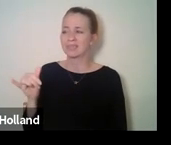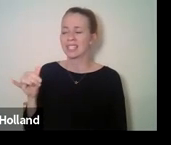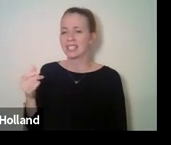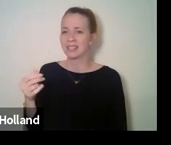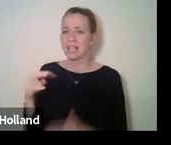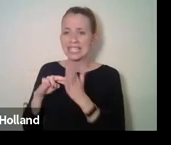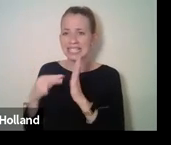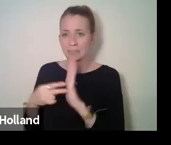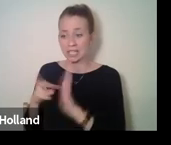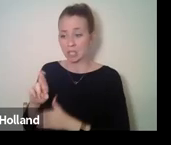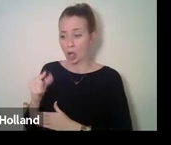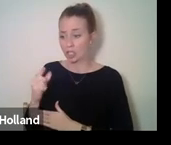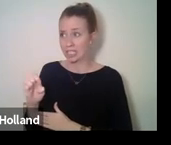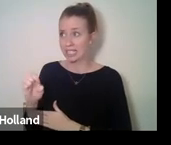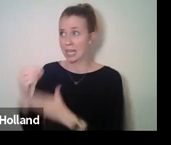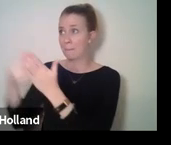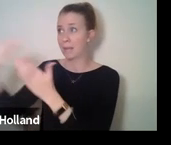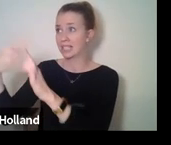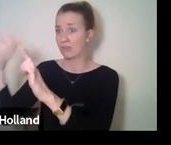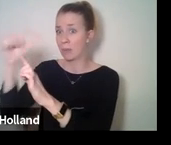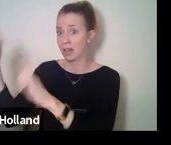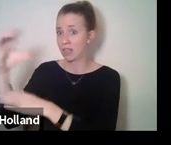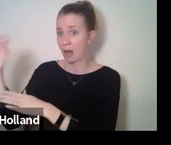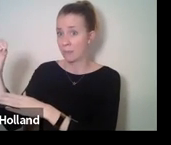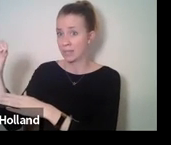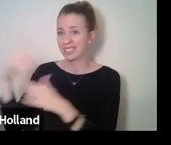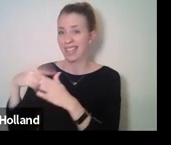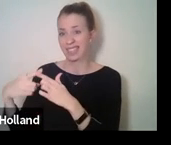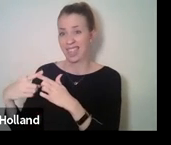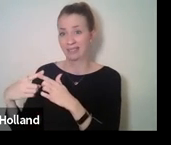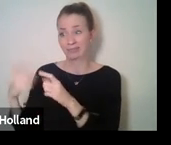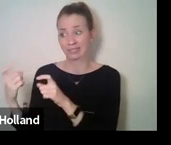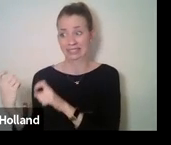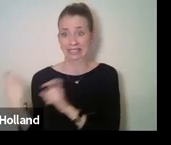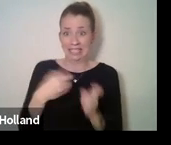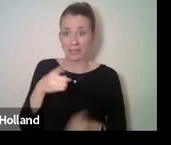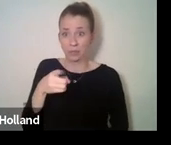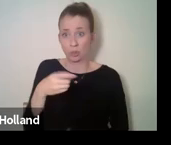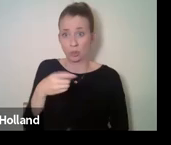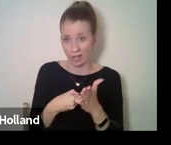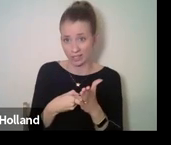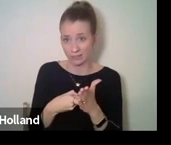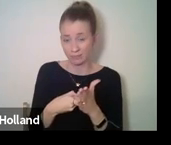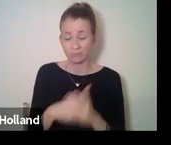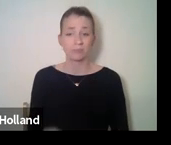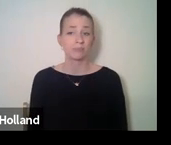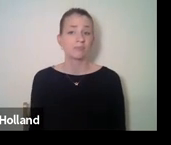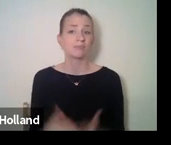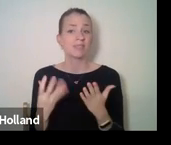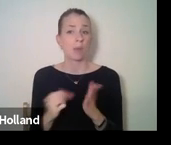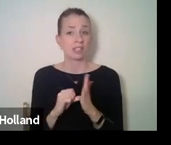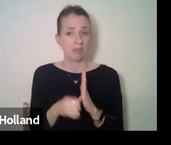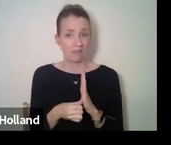they are purchasing electricity from. The second thing I want to point out is that there